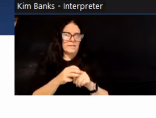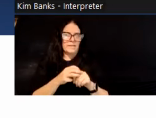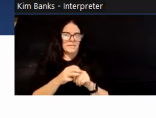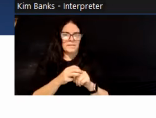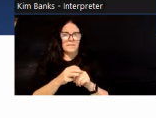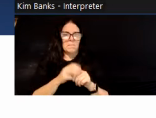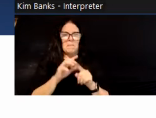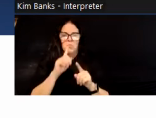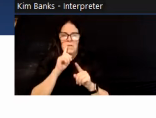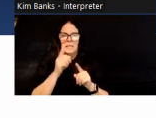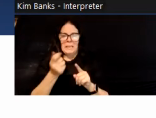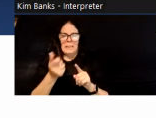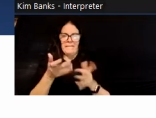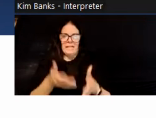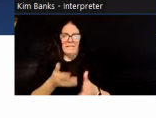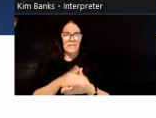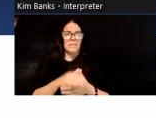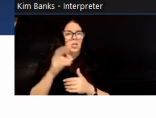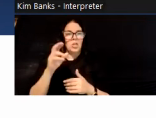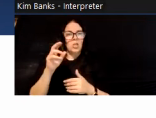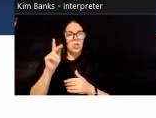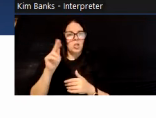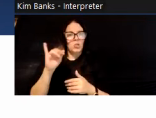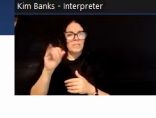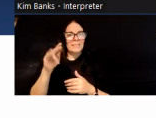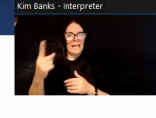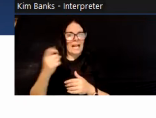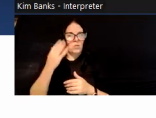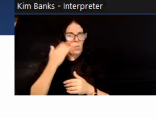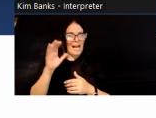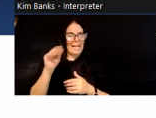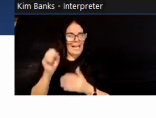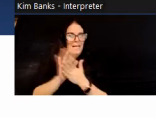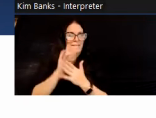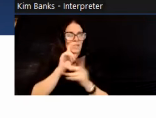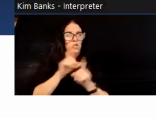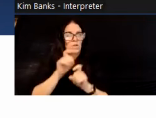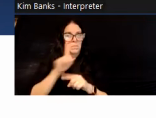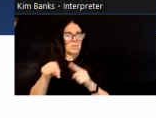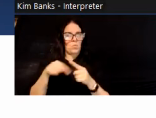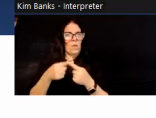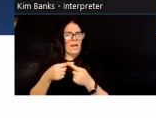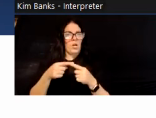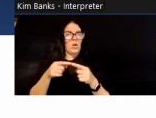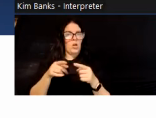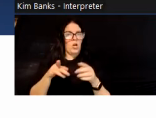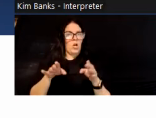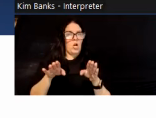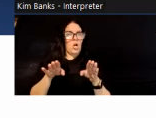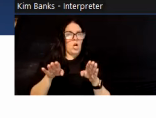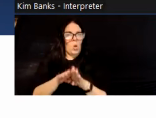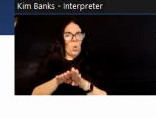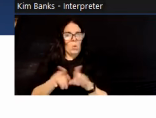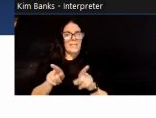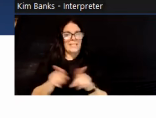much left at this point. Christine asked, why does CAMS ask for survey responses when a service plan is closed as opened in error? Maybe Robin